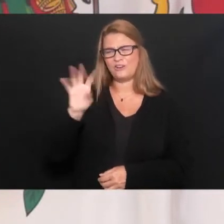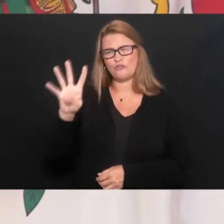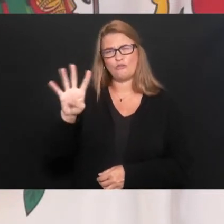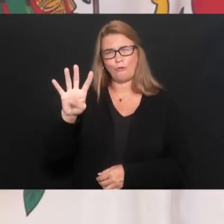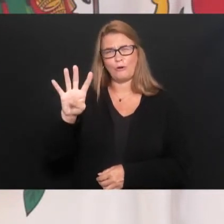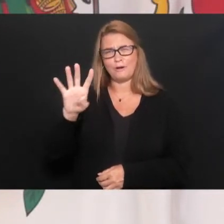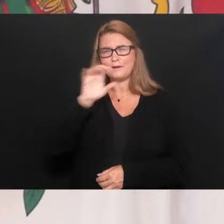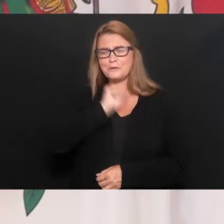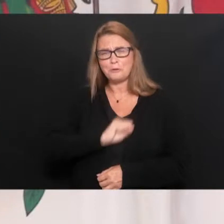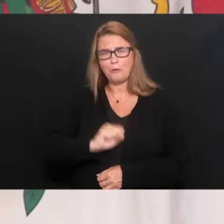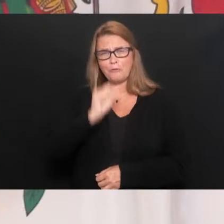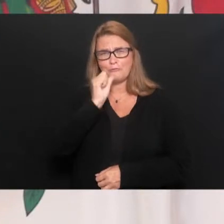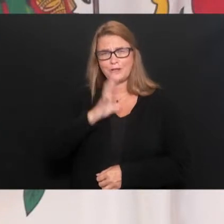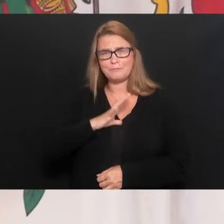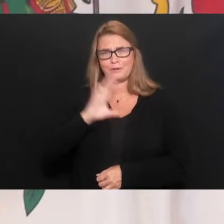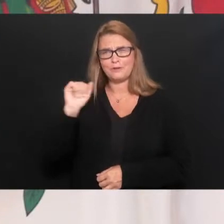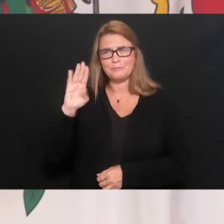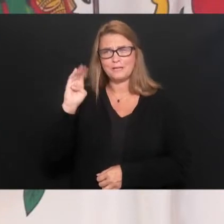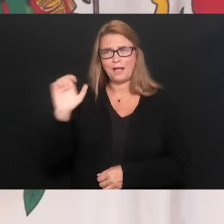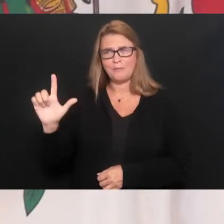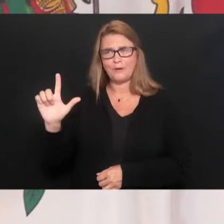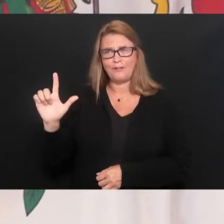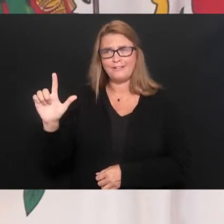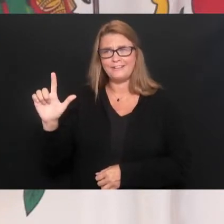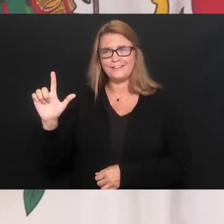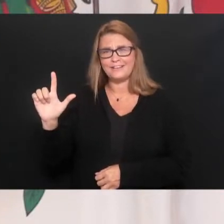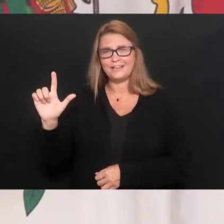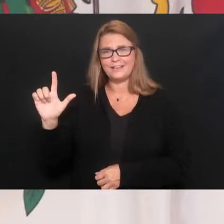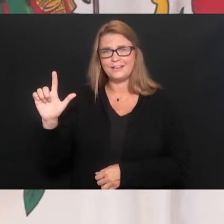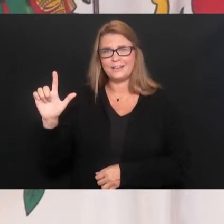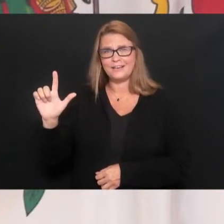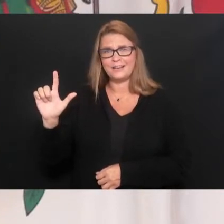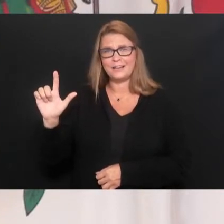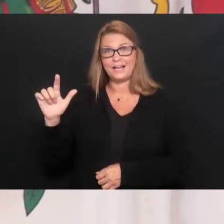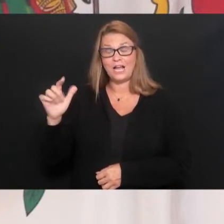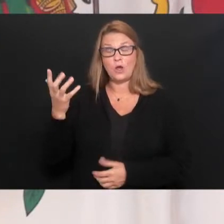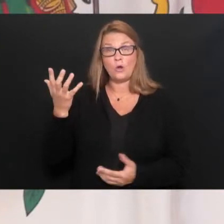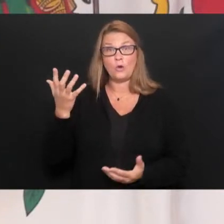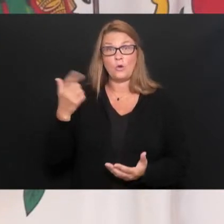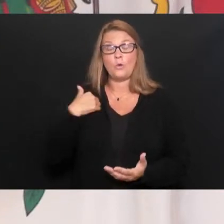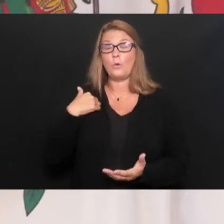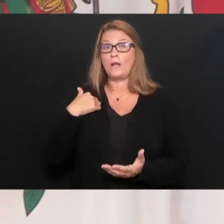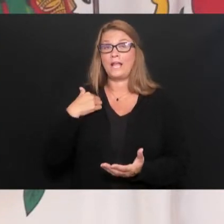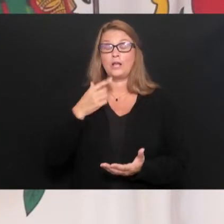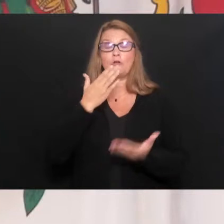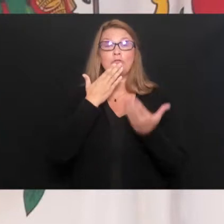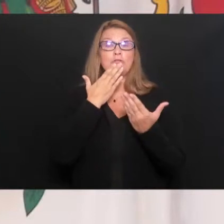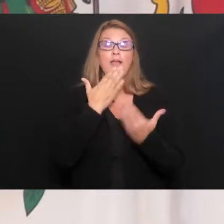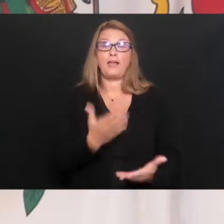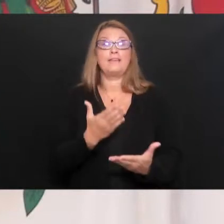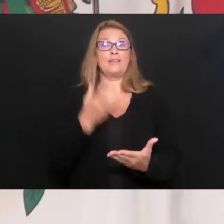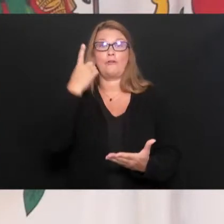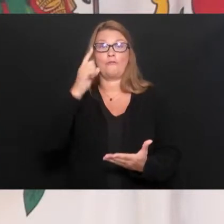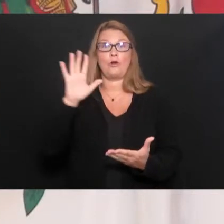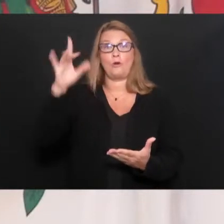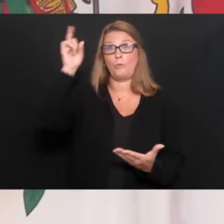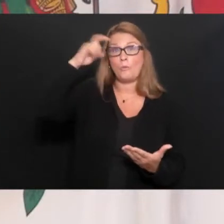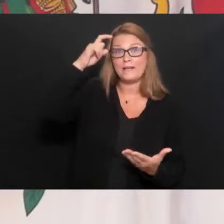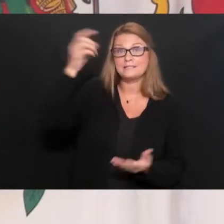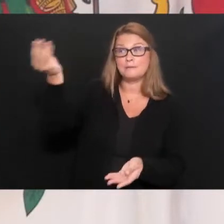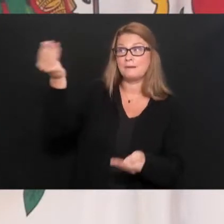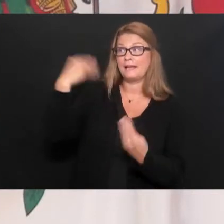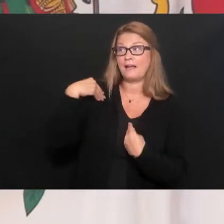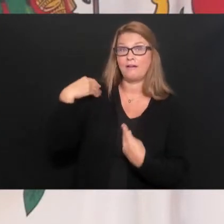104-year-old female from Cabell County. And I said, we salute and we thank her for all of her wisdom and all that she